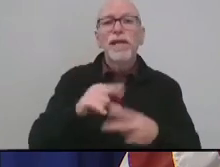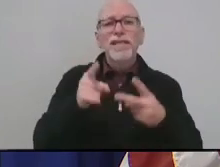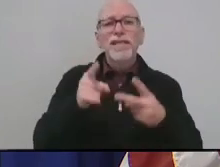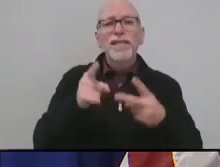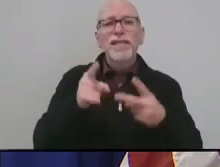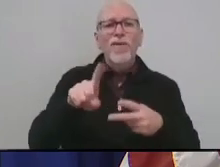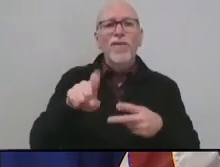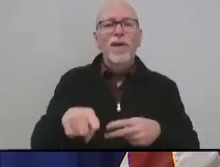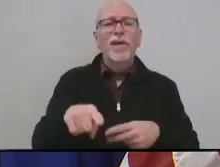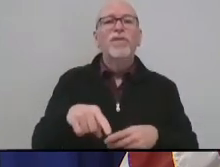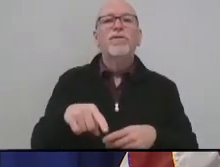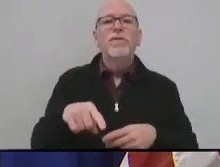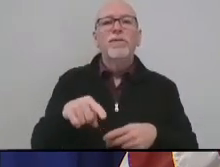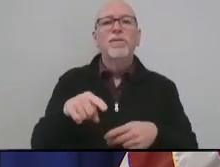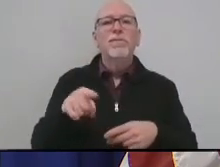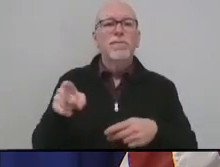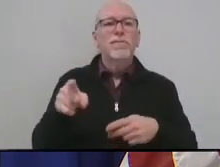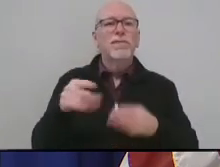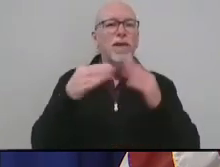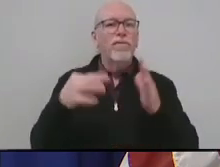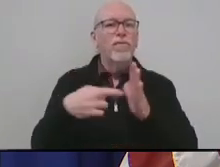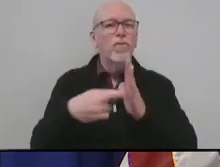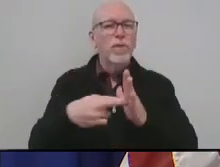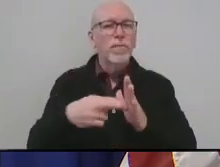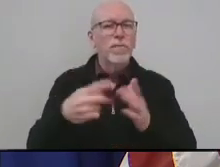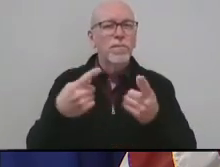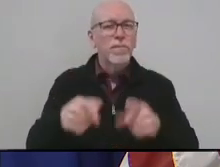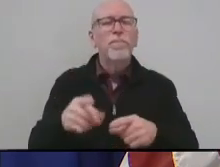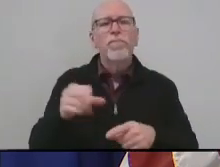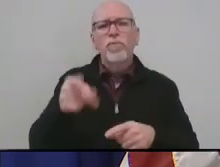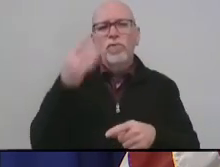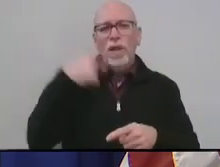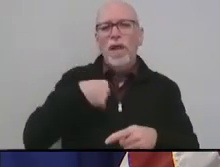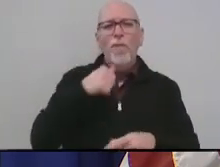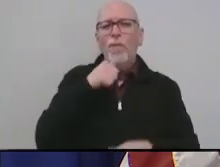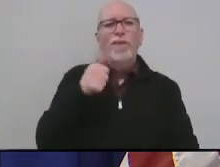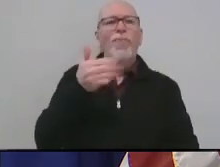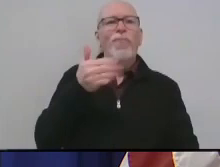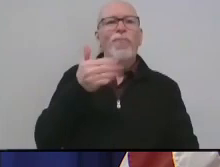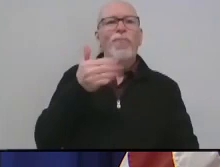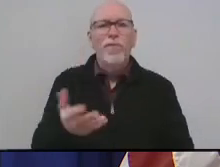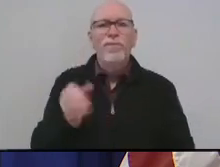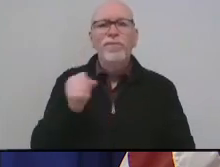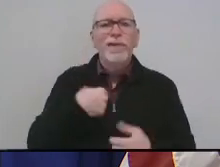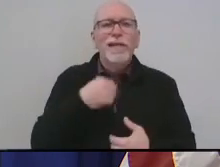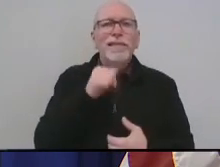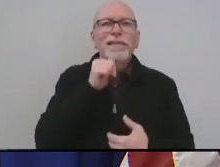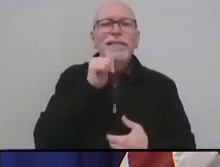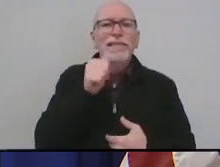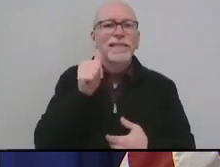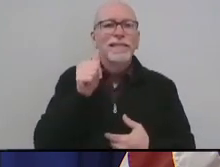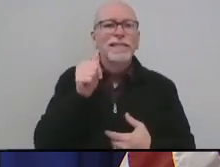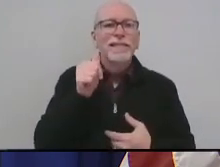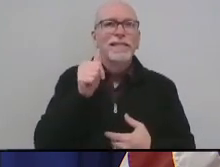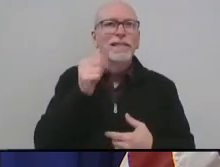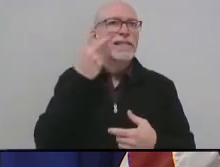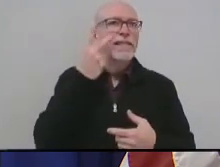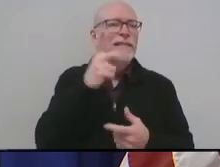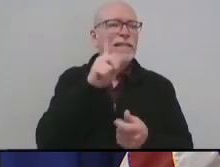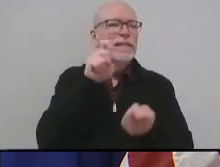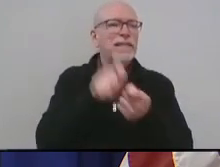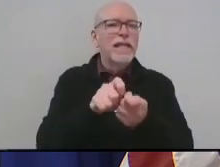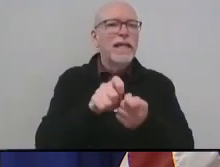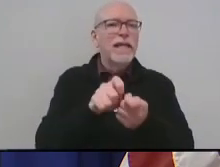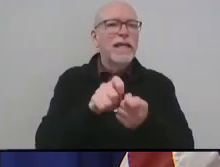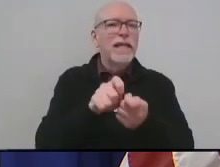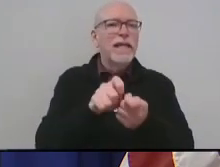obviously, Kayla, I wasn't there, so I didn't hear exactly what